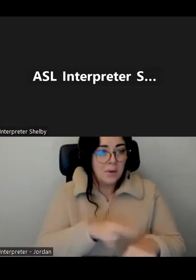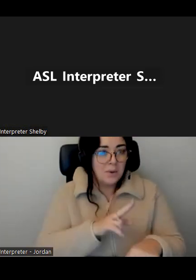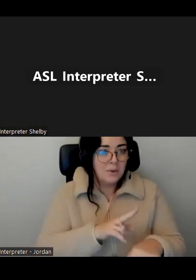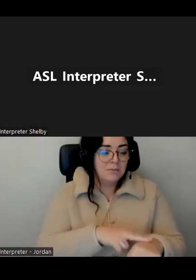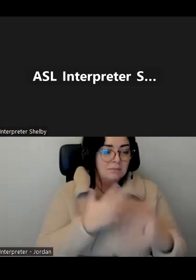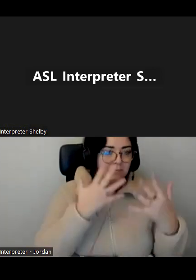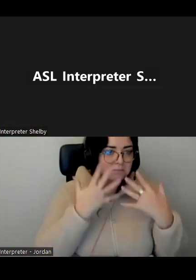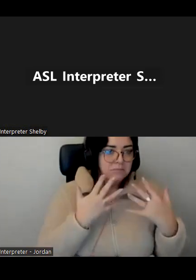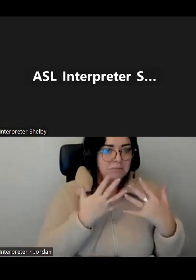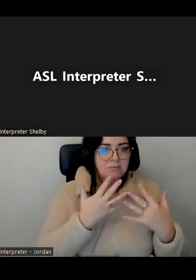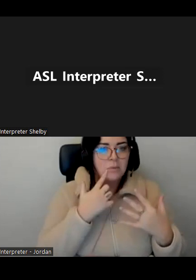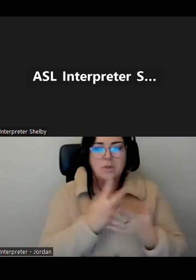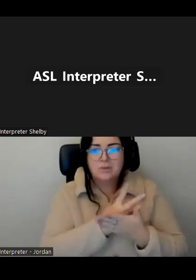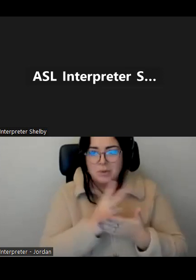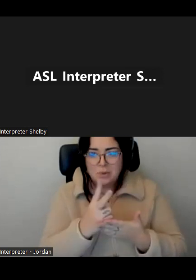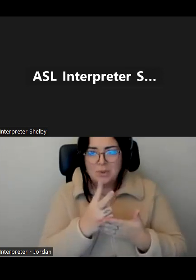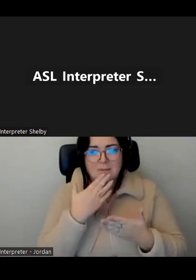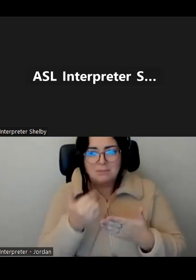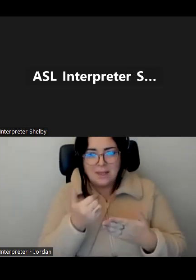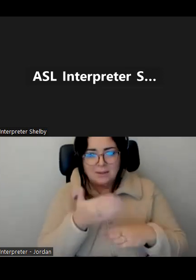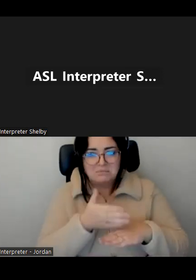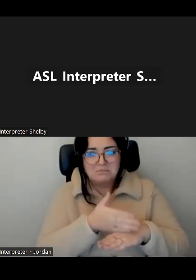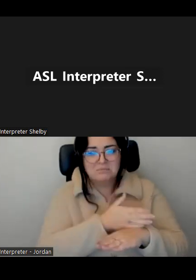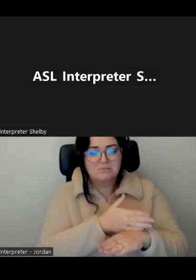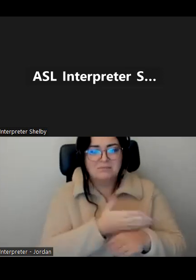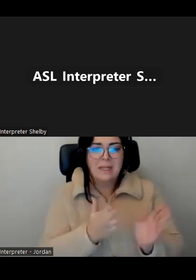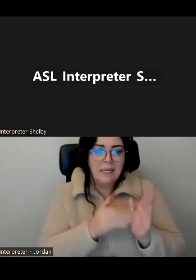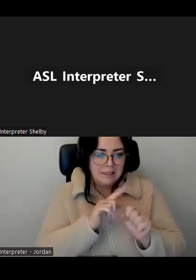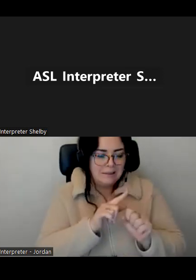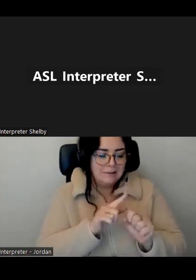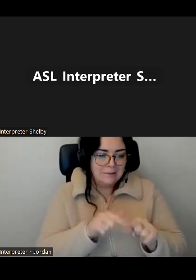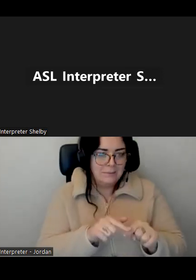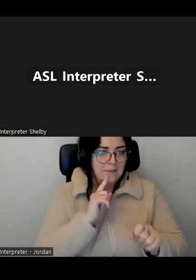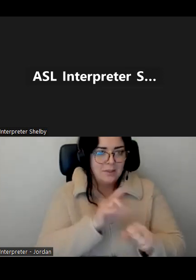to improve within 2 weeks. I think that depends on the stressor, but again, it's not